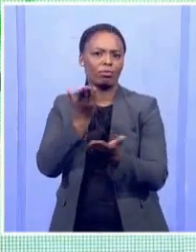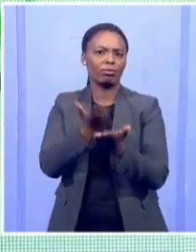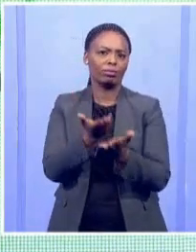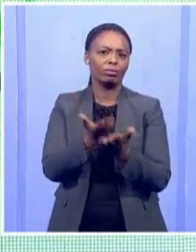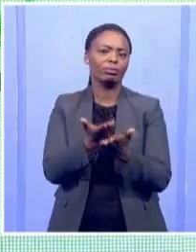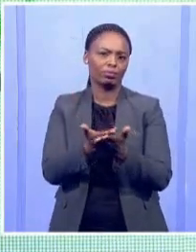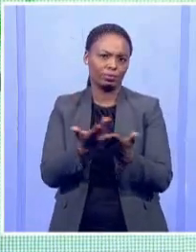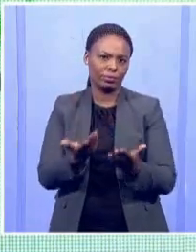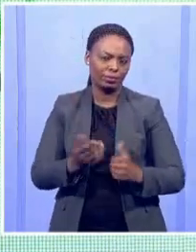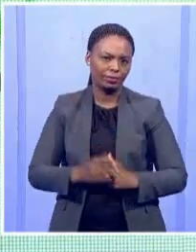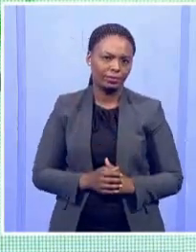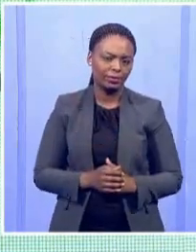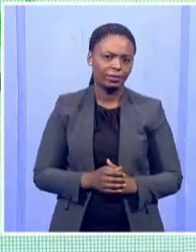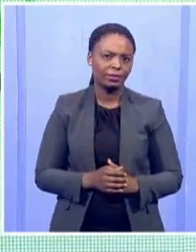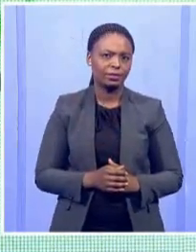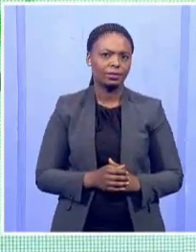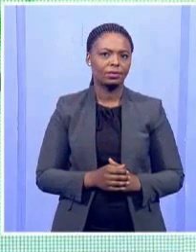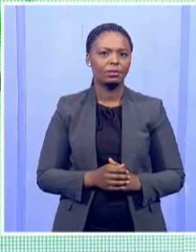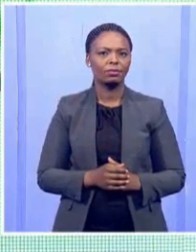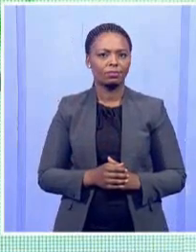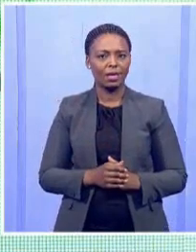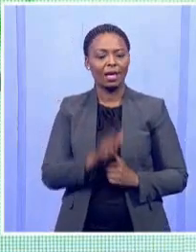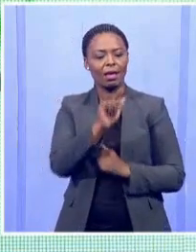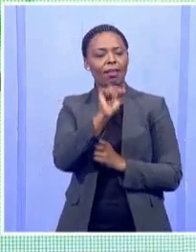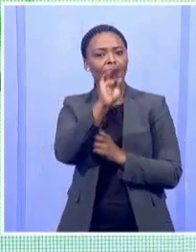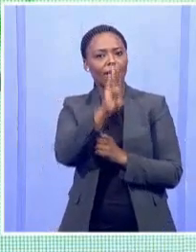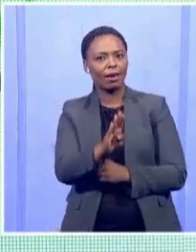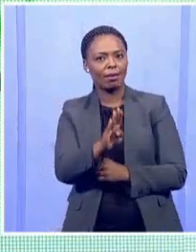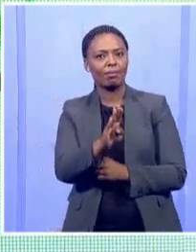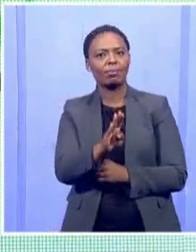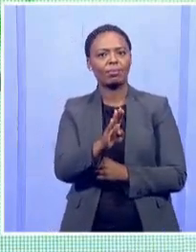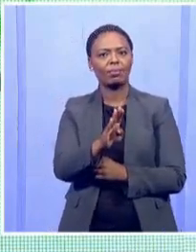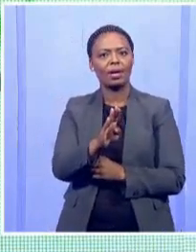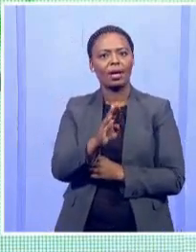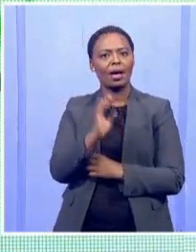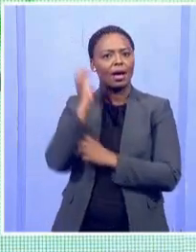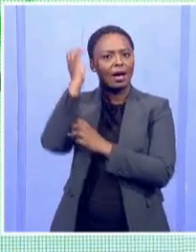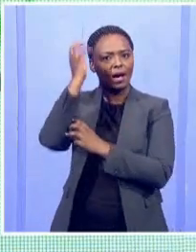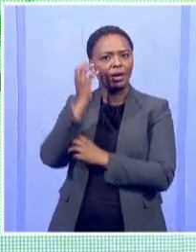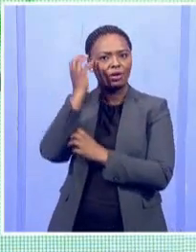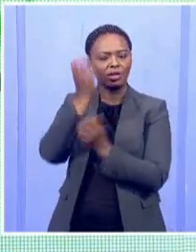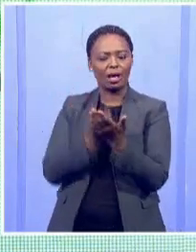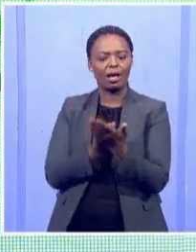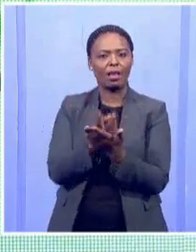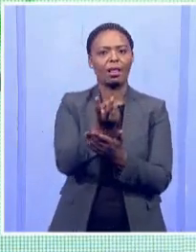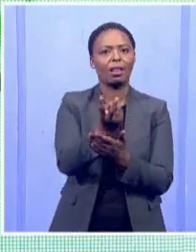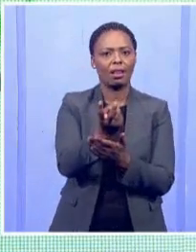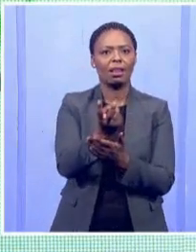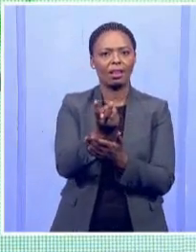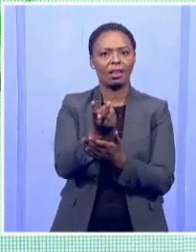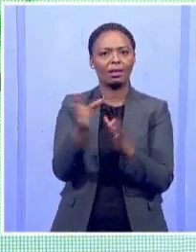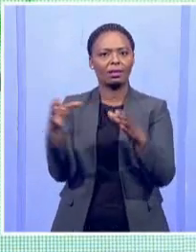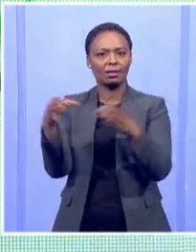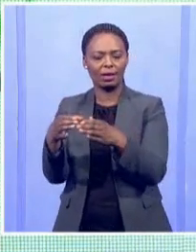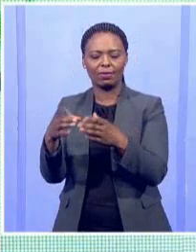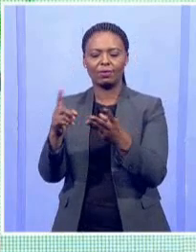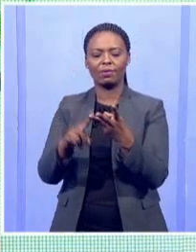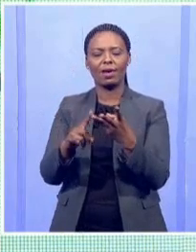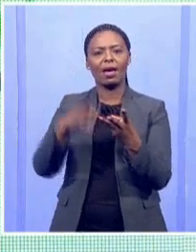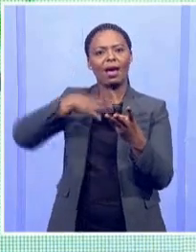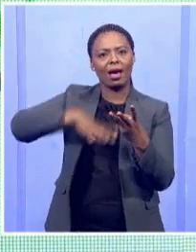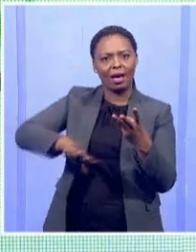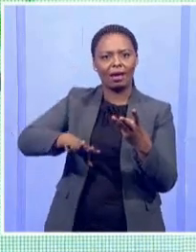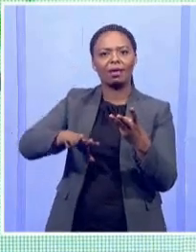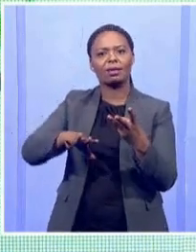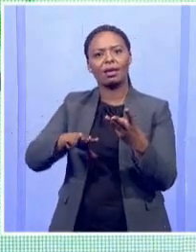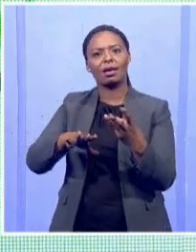through which laboratory and radiological results and other clinical information